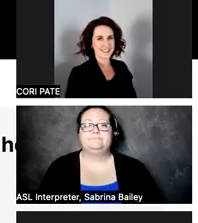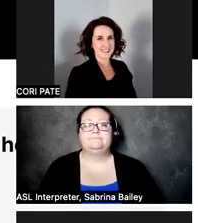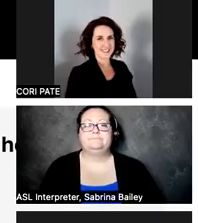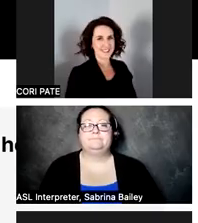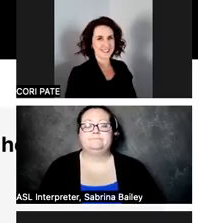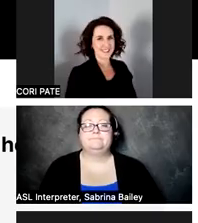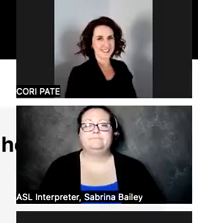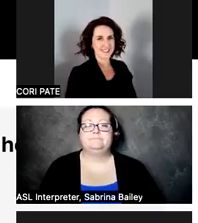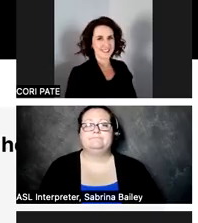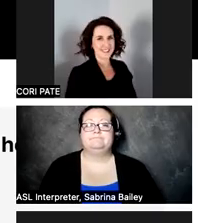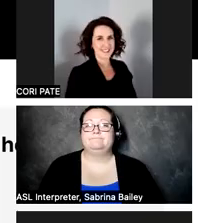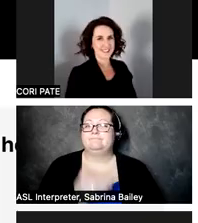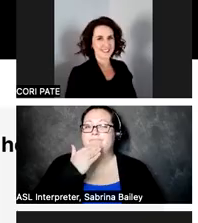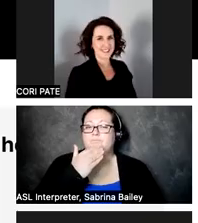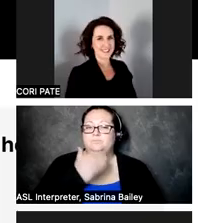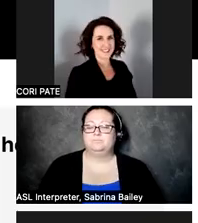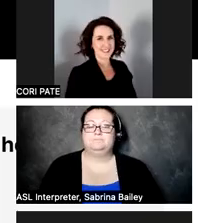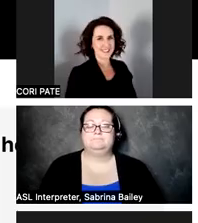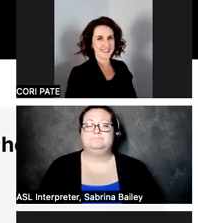Thank you.